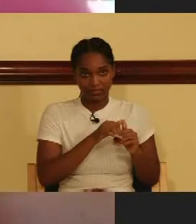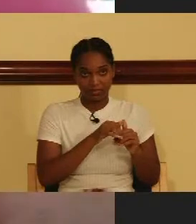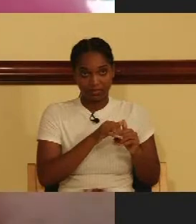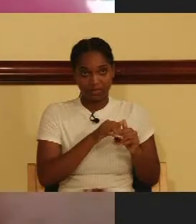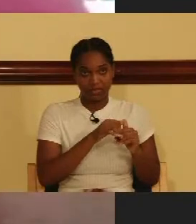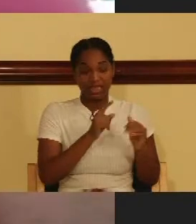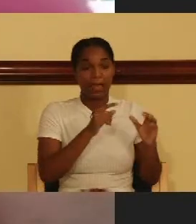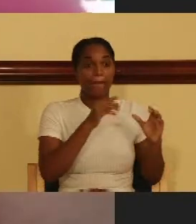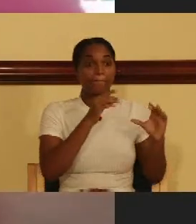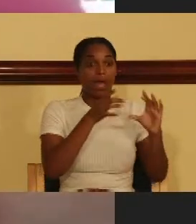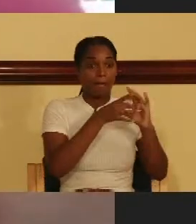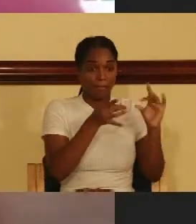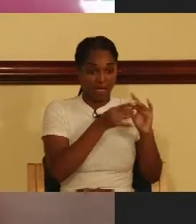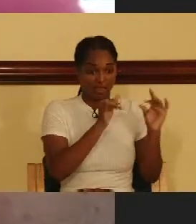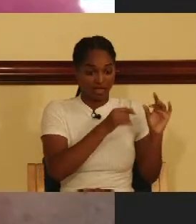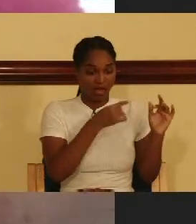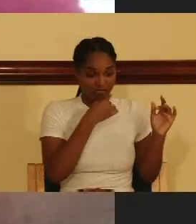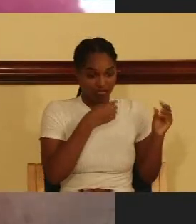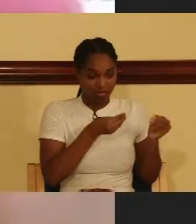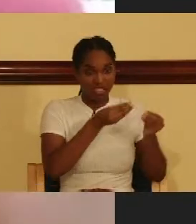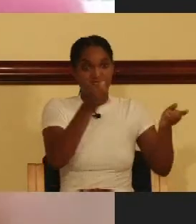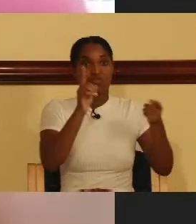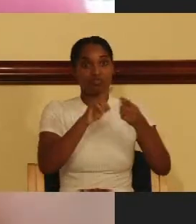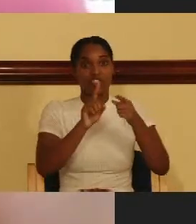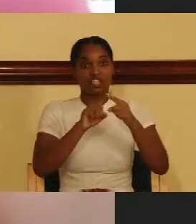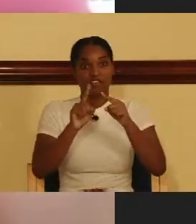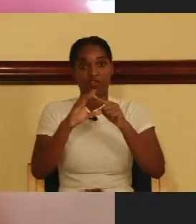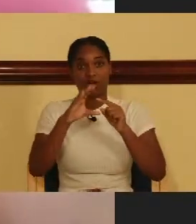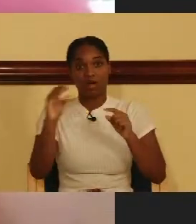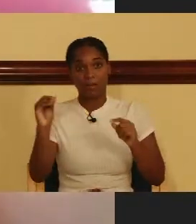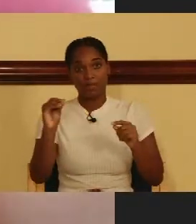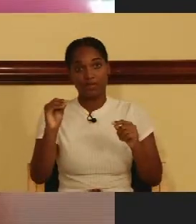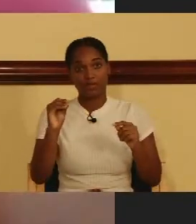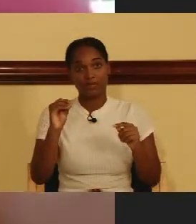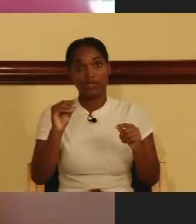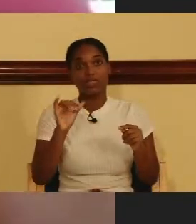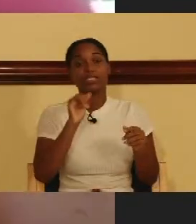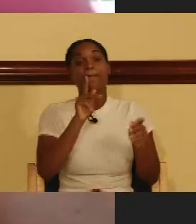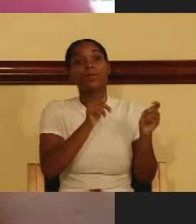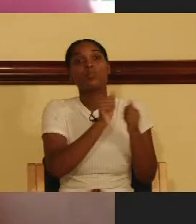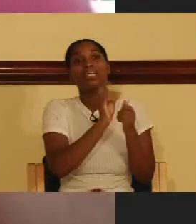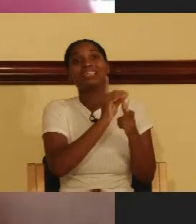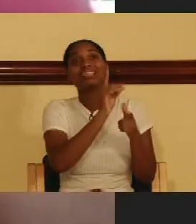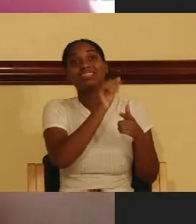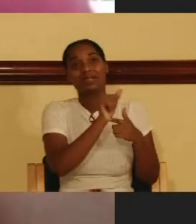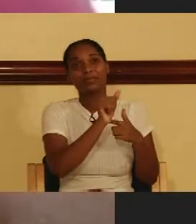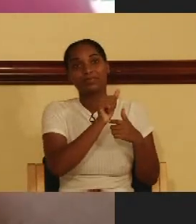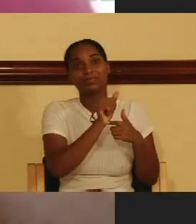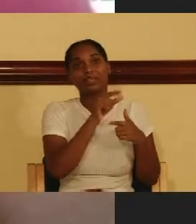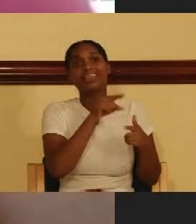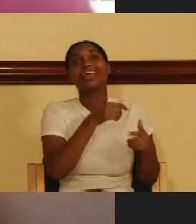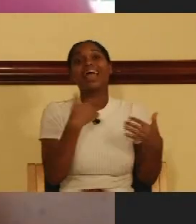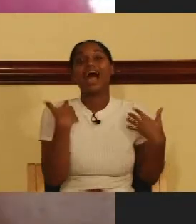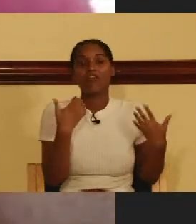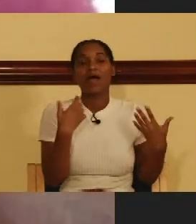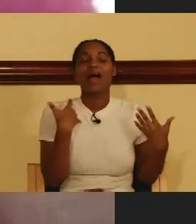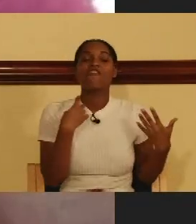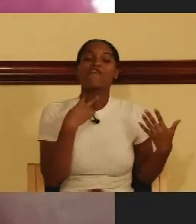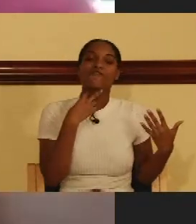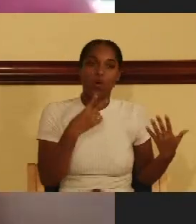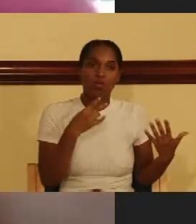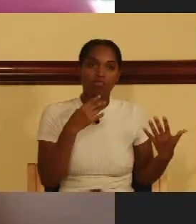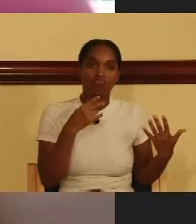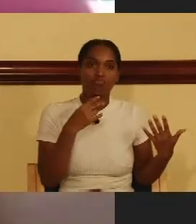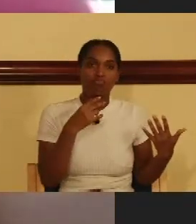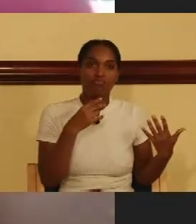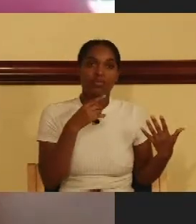sending to the different organizations is that persons with disabilities, they too have a voice and they